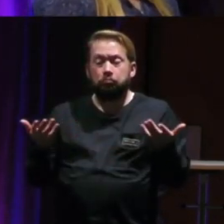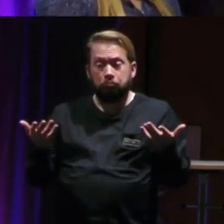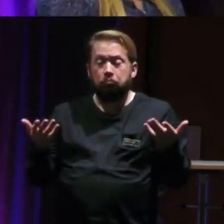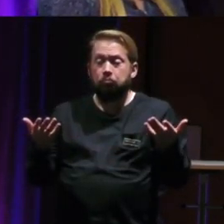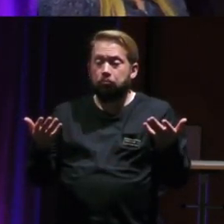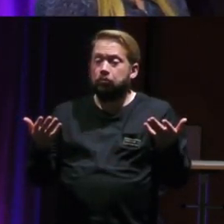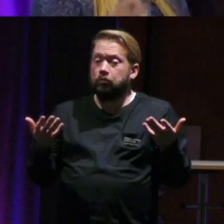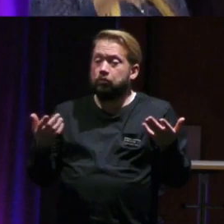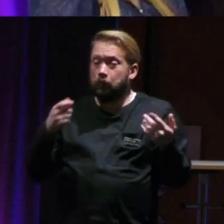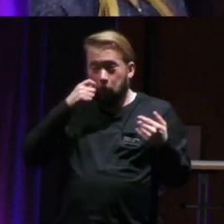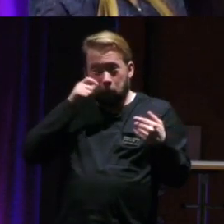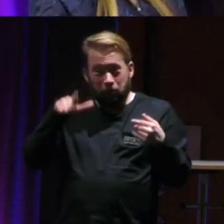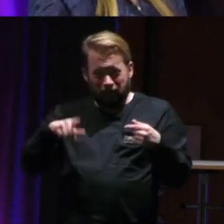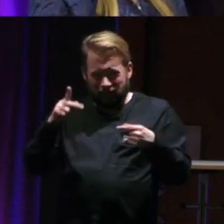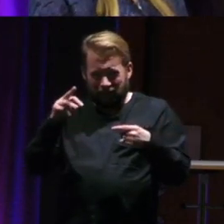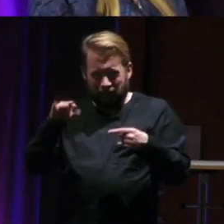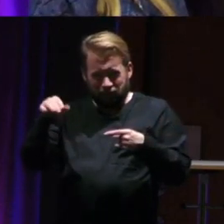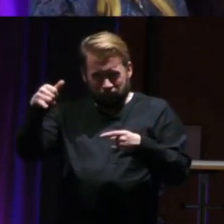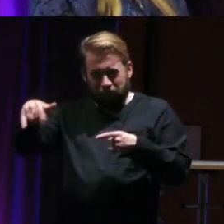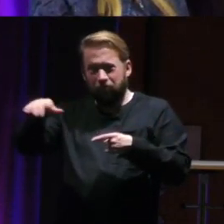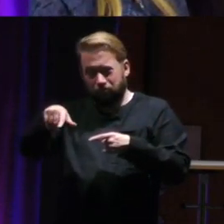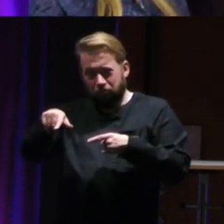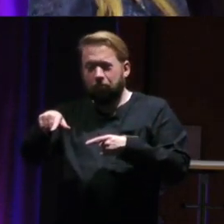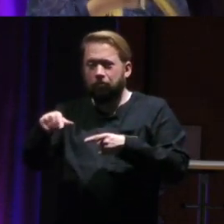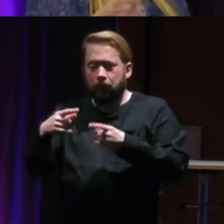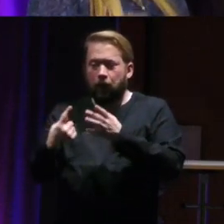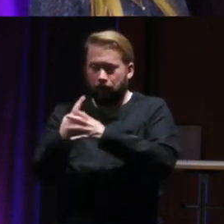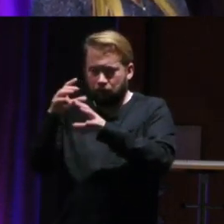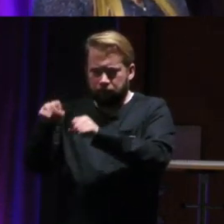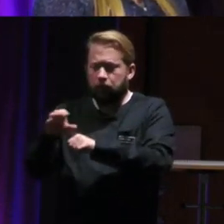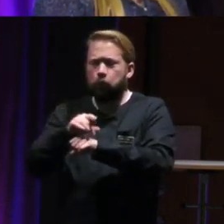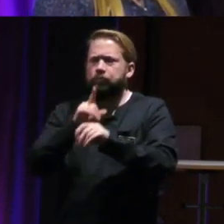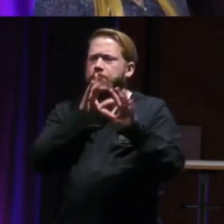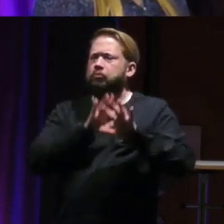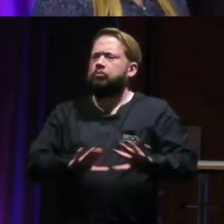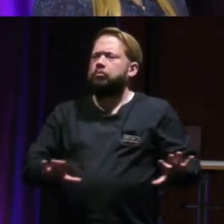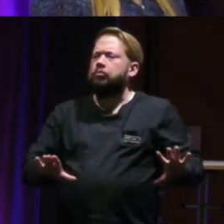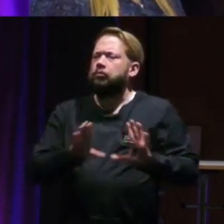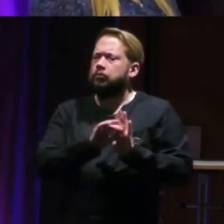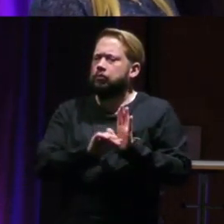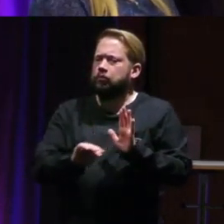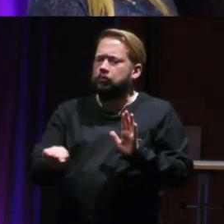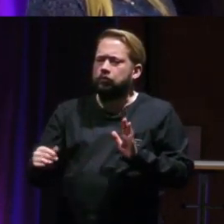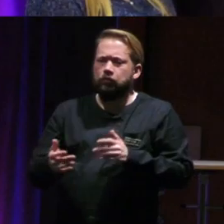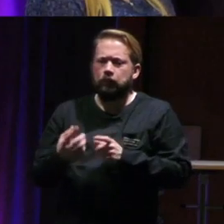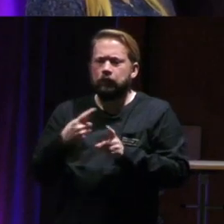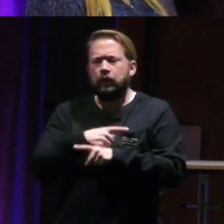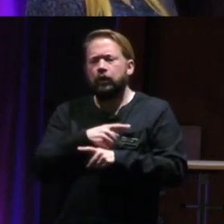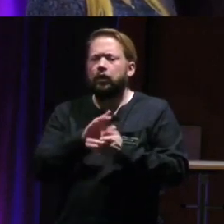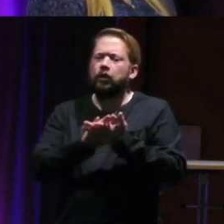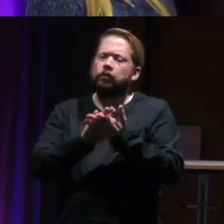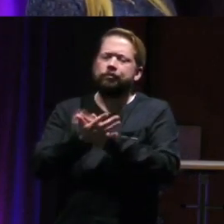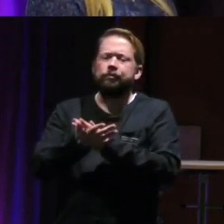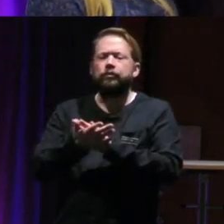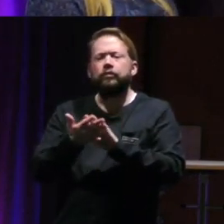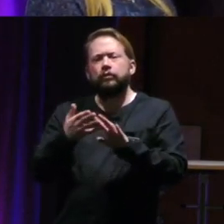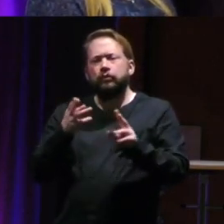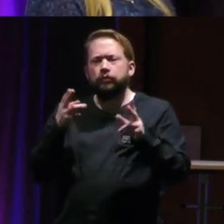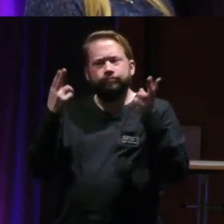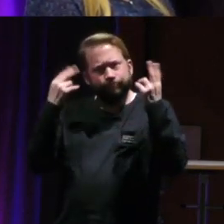with Ukraine and Crimea, they stopped, and they became loyal to, you know, they